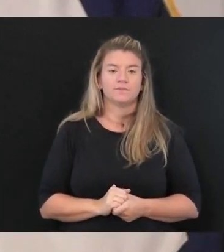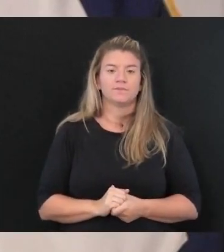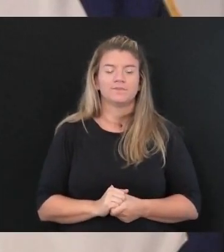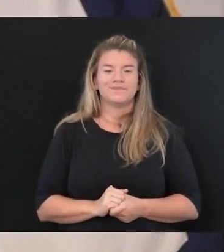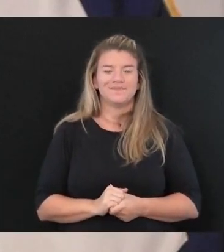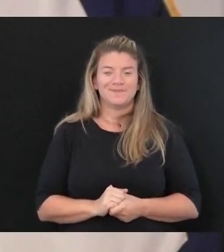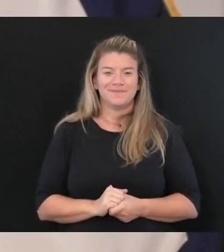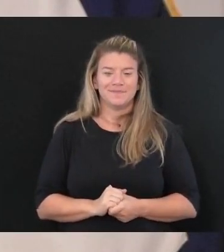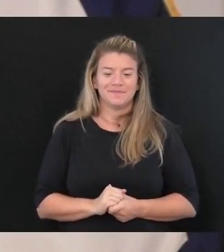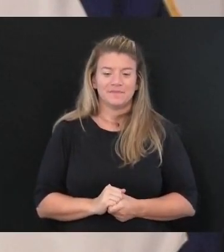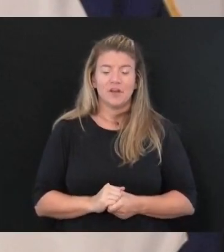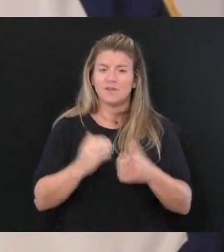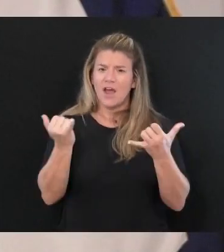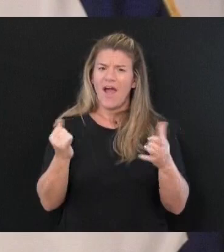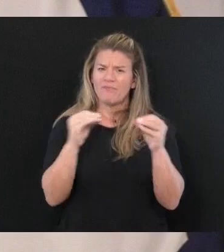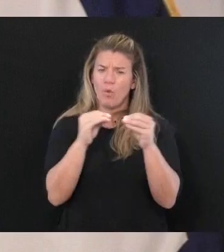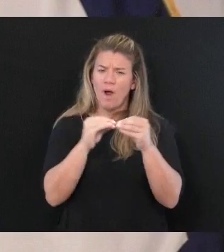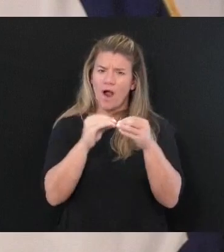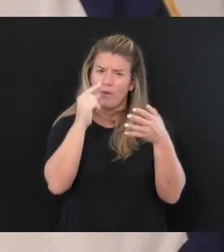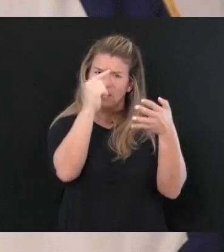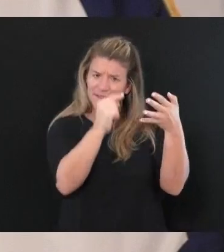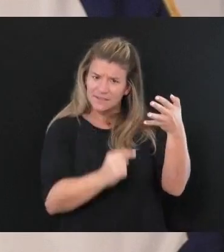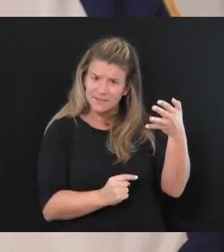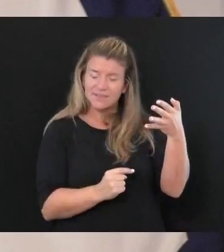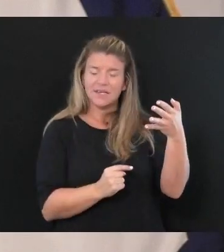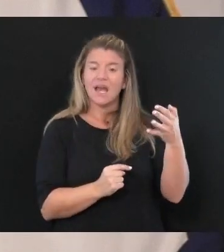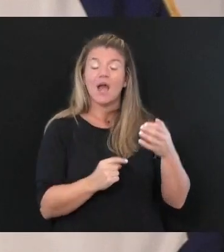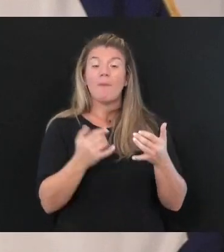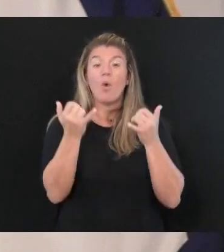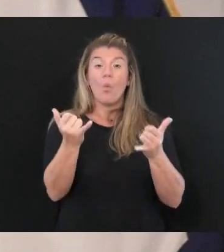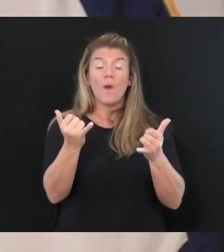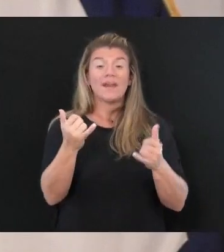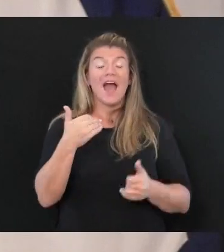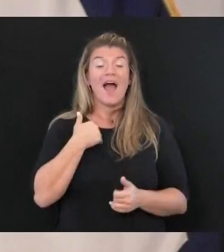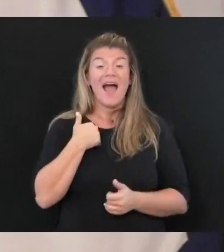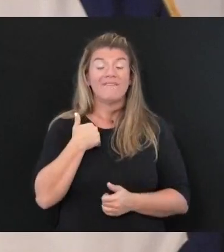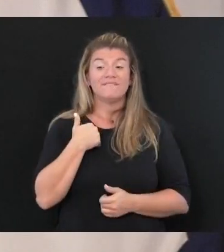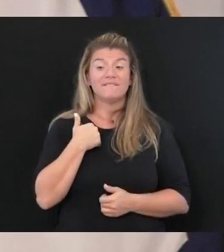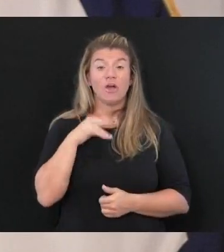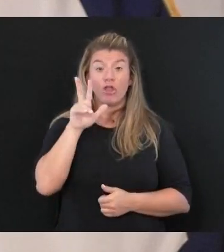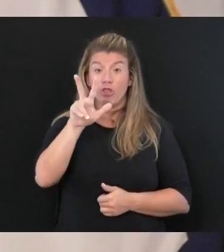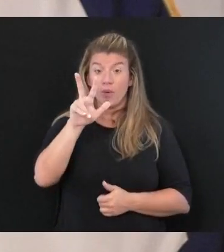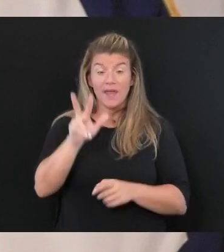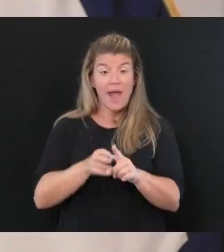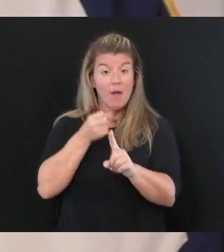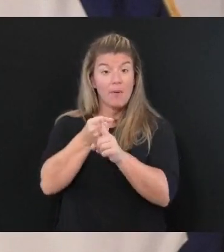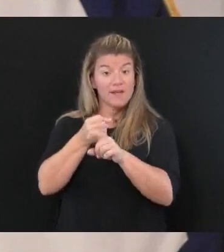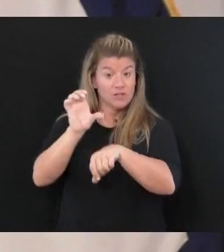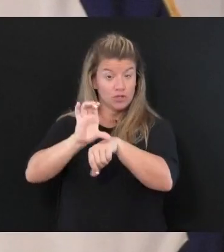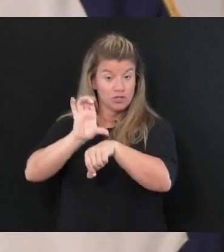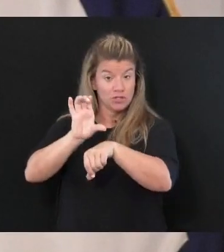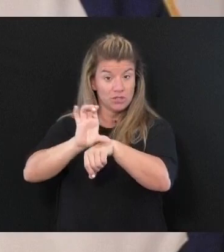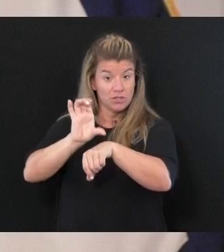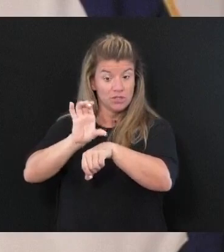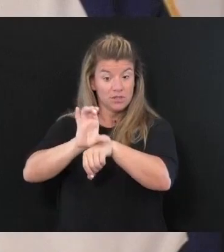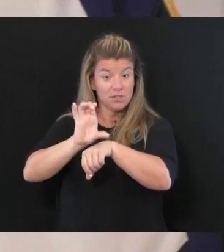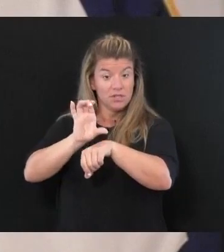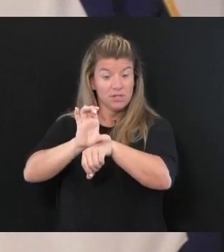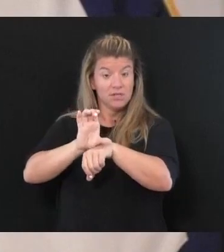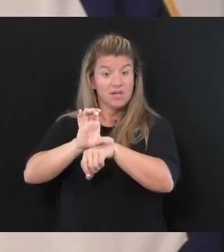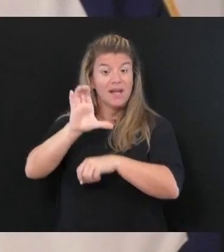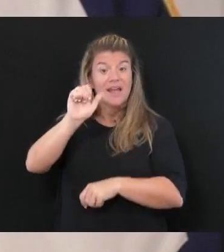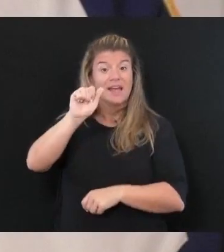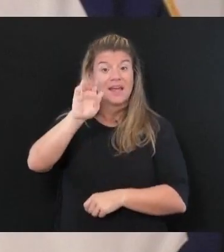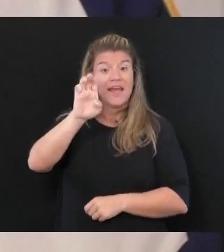quickly, and I'm going to just go through this real fast, but we now have 3 outbreaks reported in churches in the